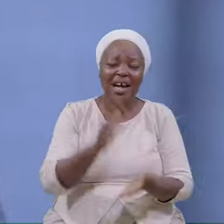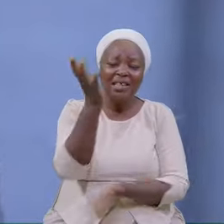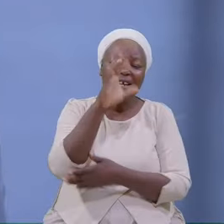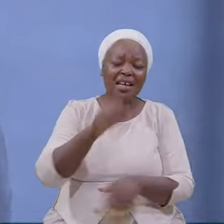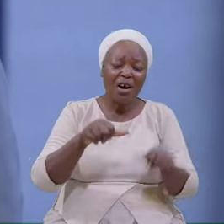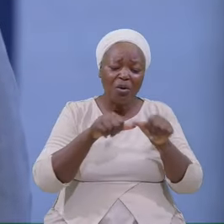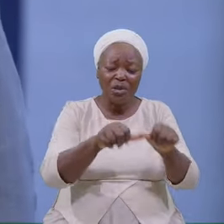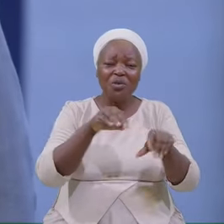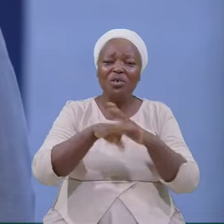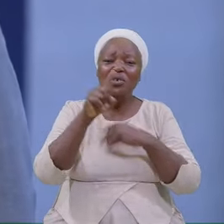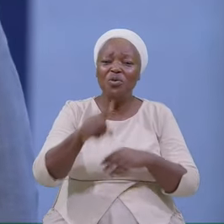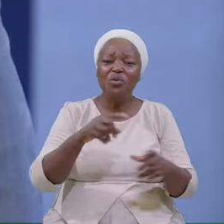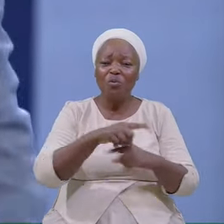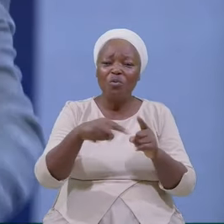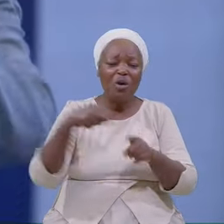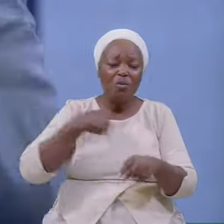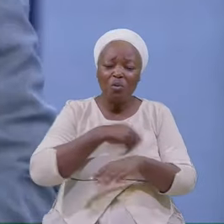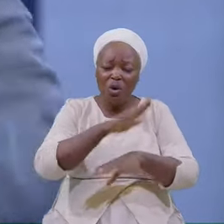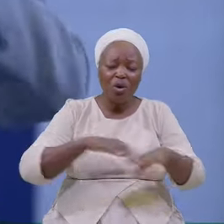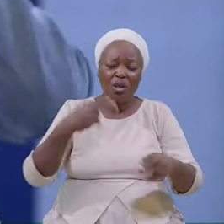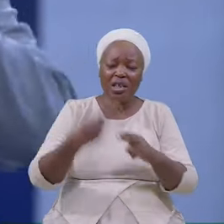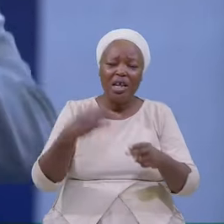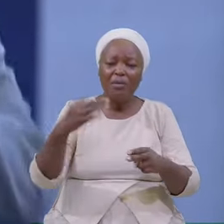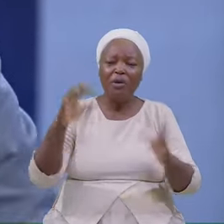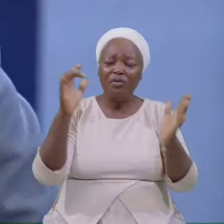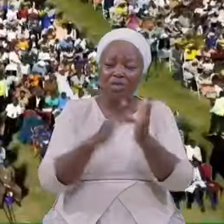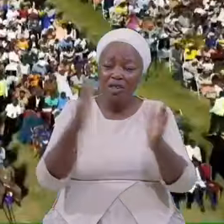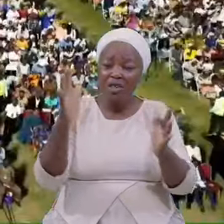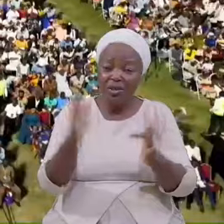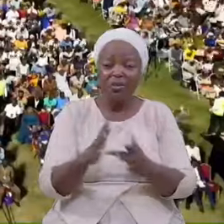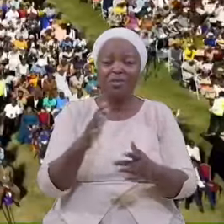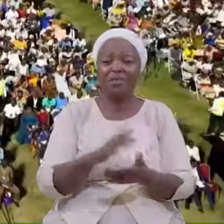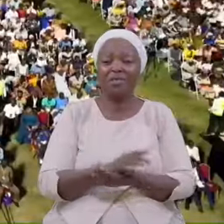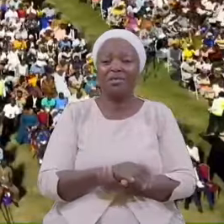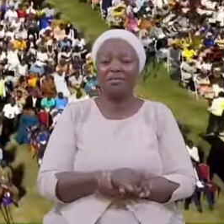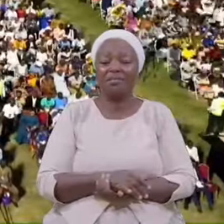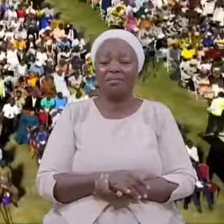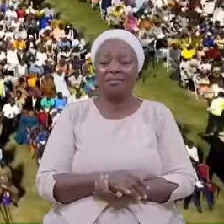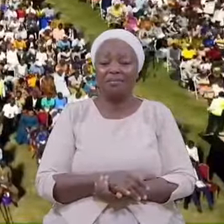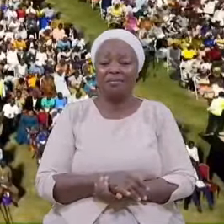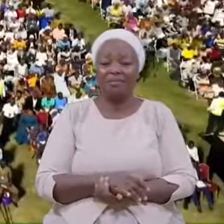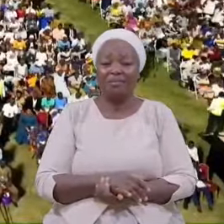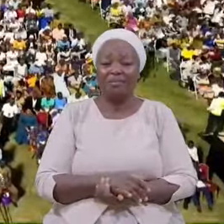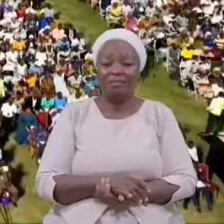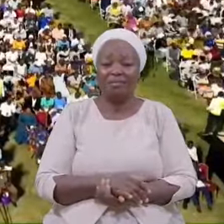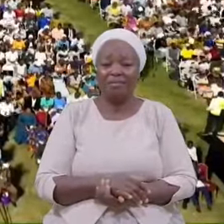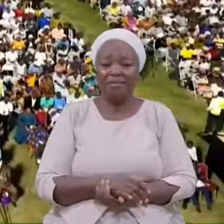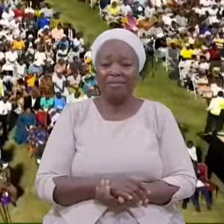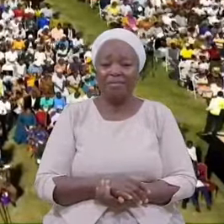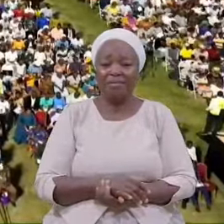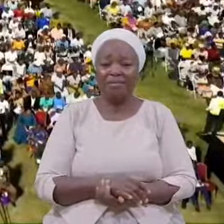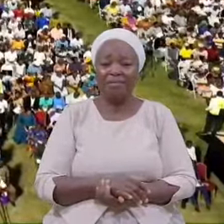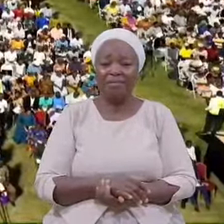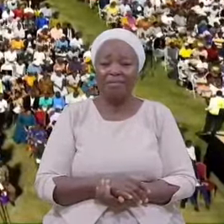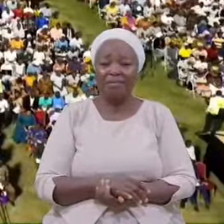On you when we mention the name of Jesus. Il n'y a pas de moyen que la maladie là reste lorsque nous mentionnons le